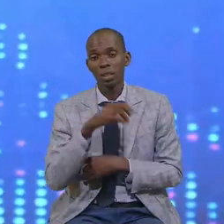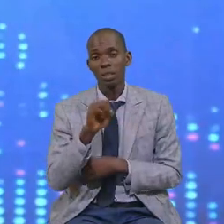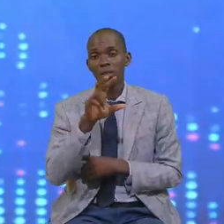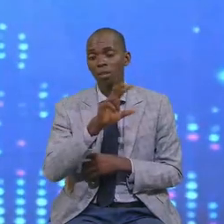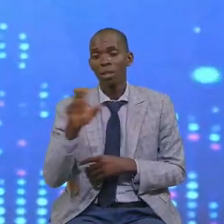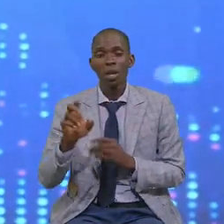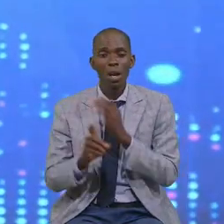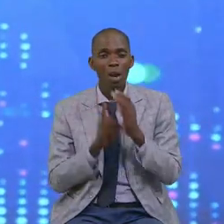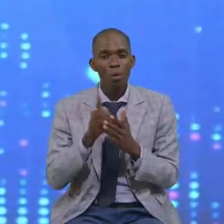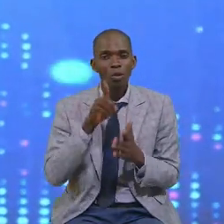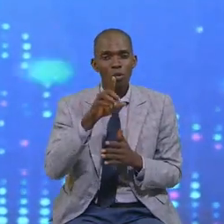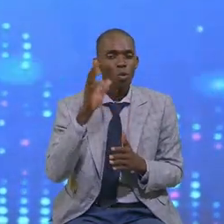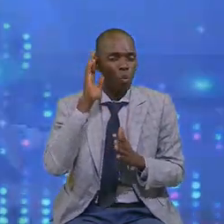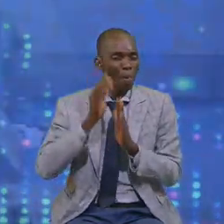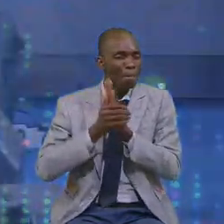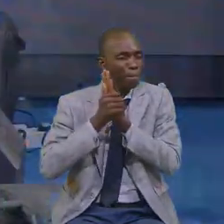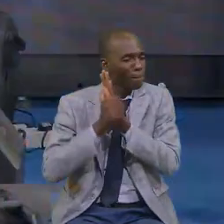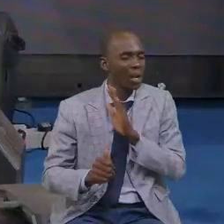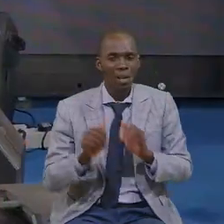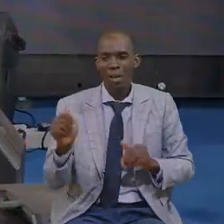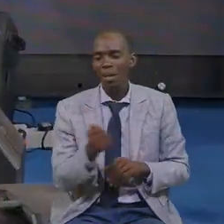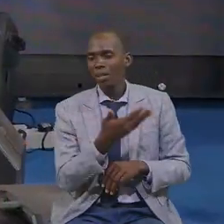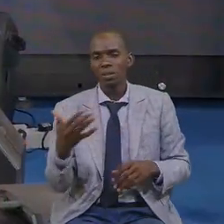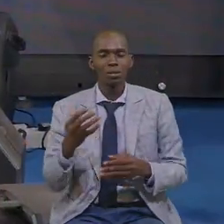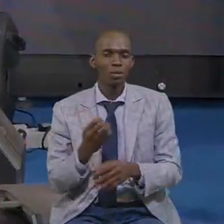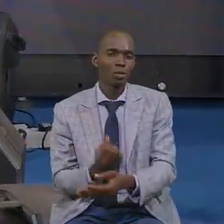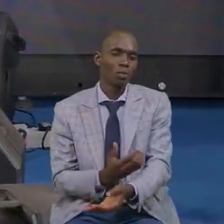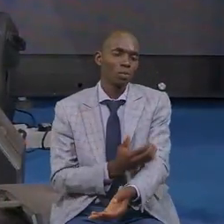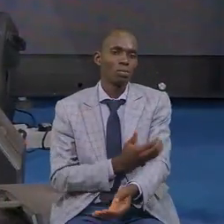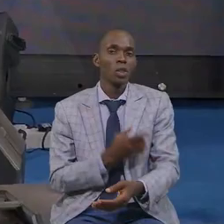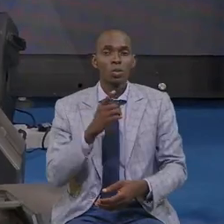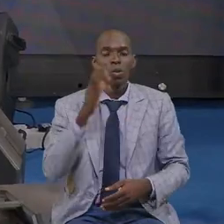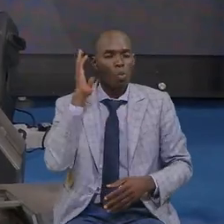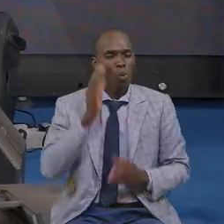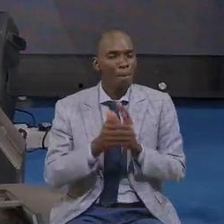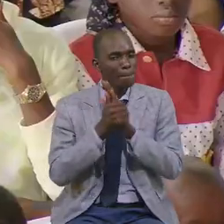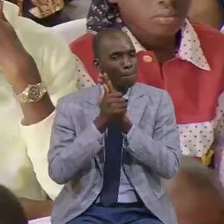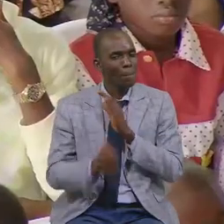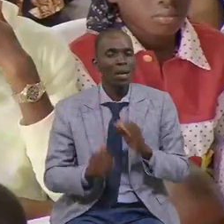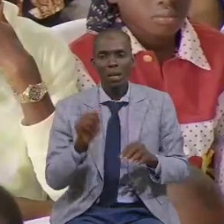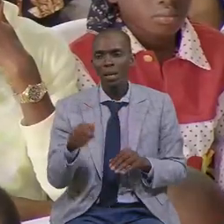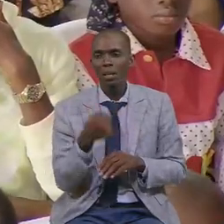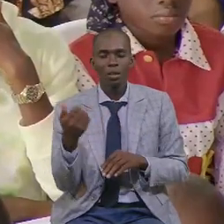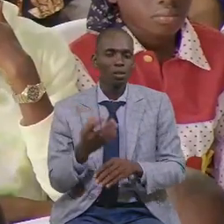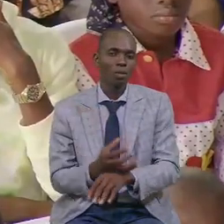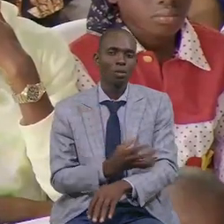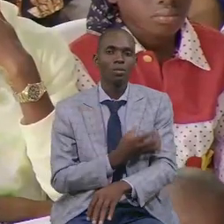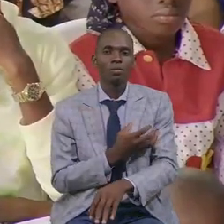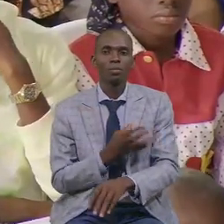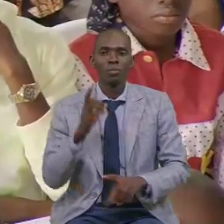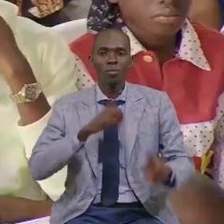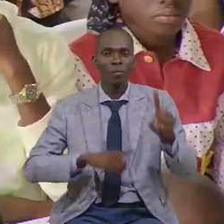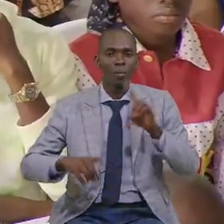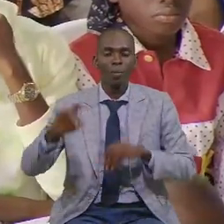you'll master any subject. You'll master any cause, I